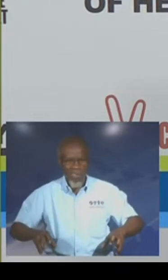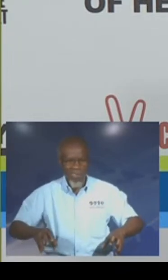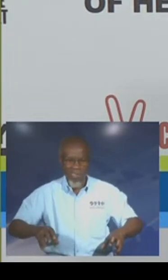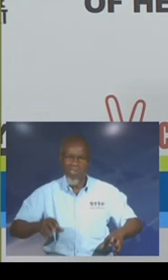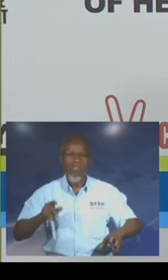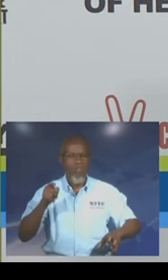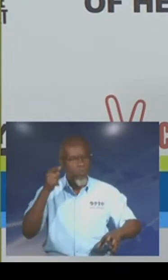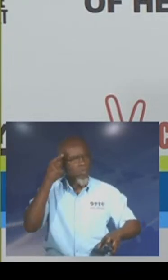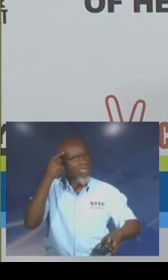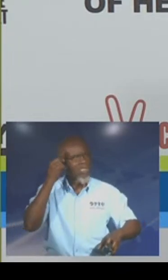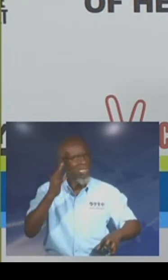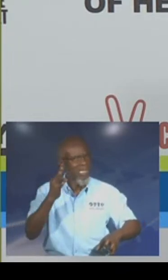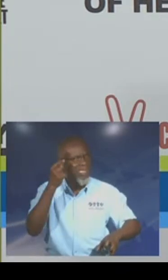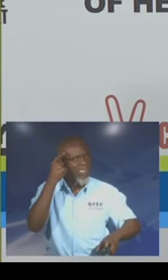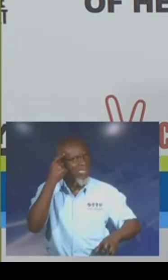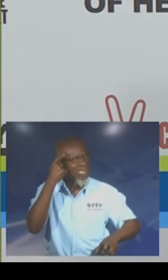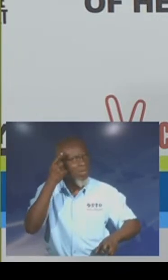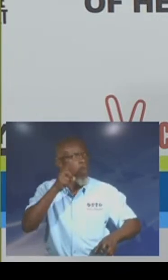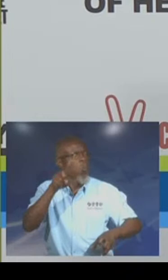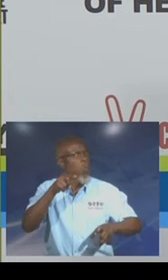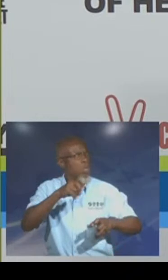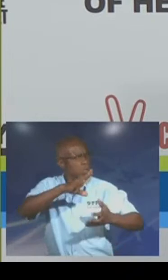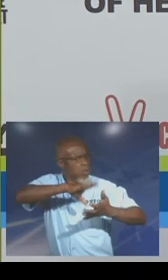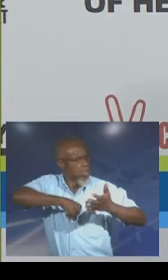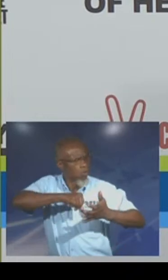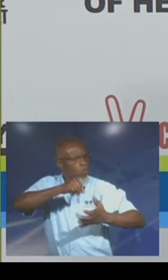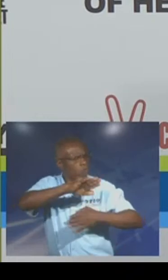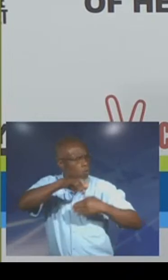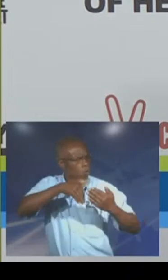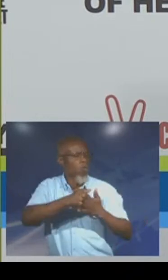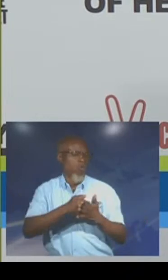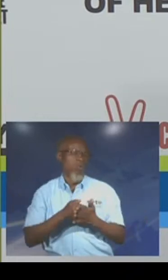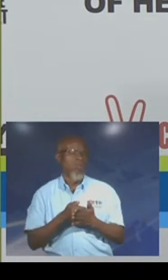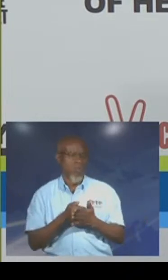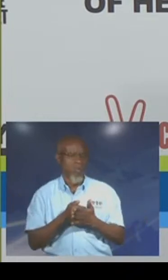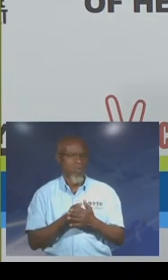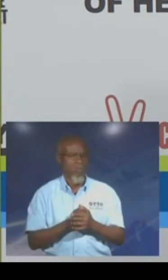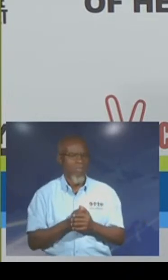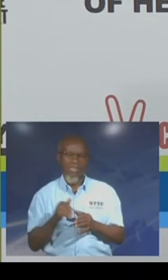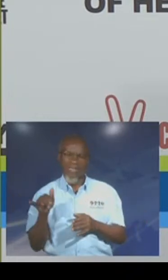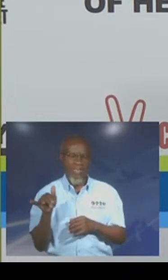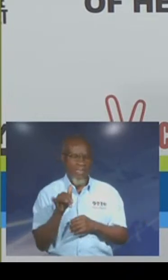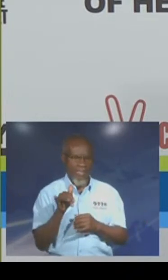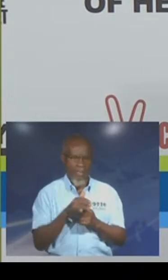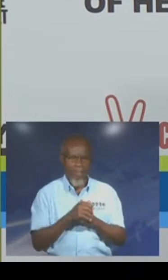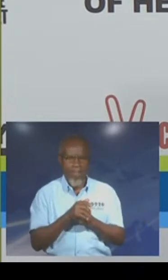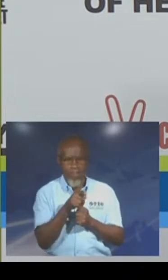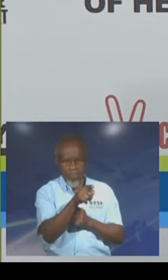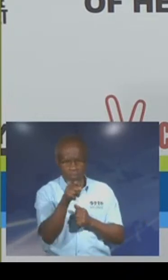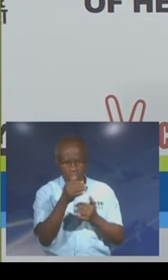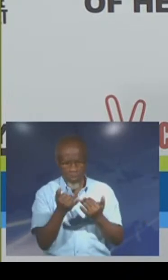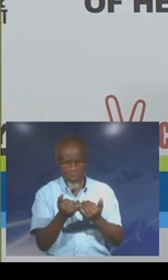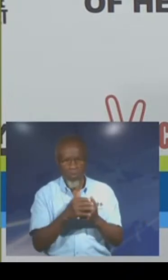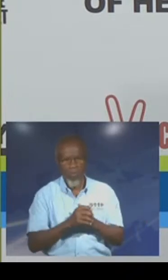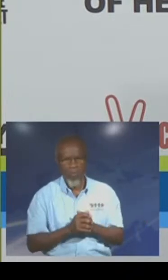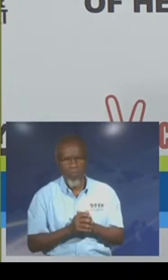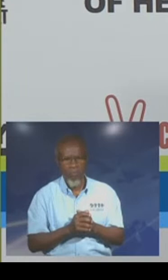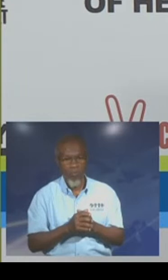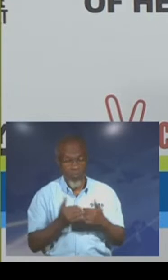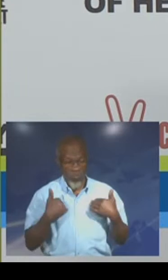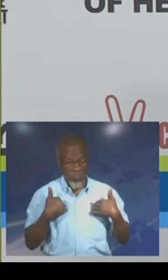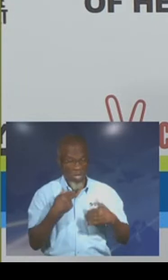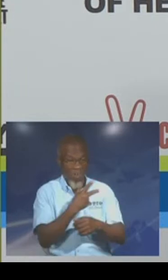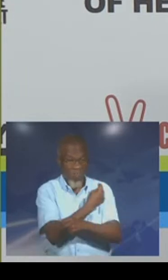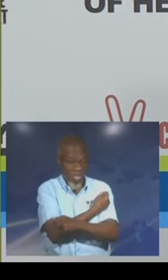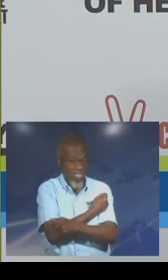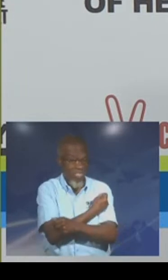protect yourself and your family from COVID-19, contracting and severe disease. There are vaccines on the market. We have the